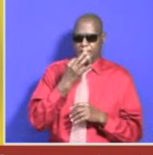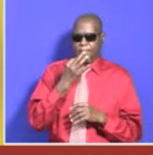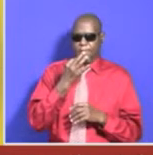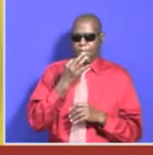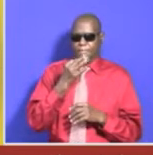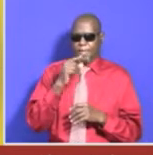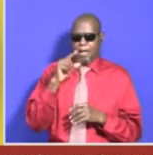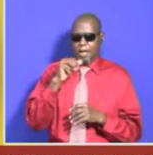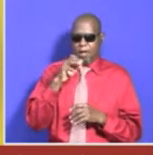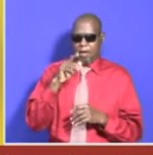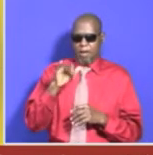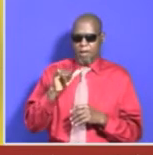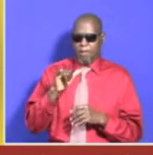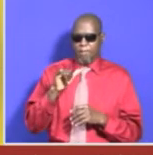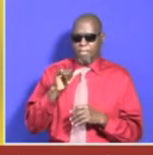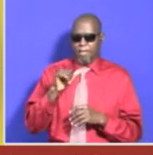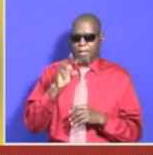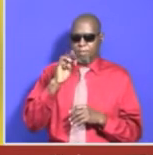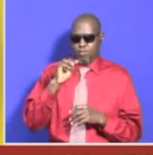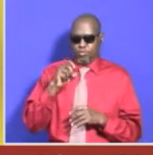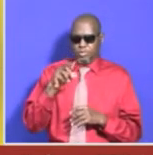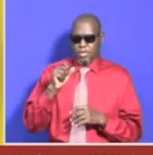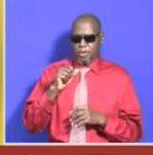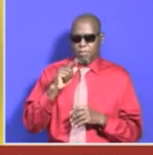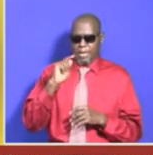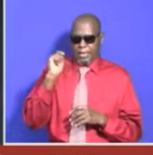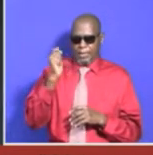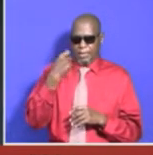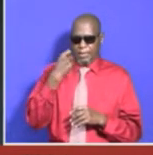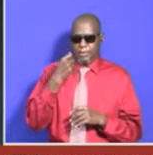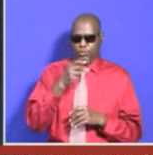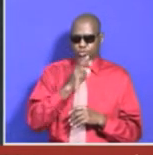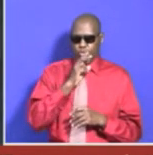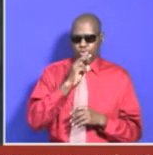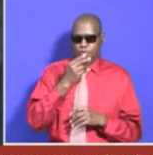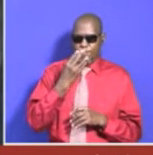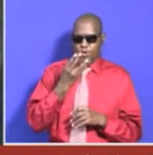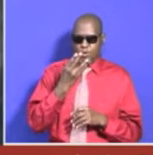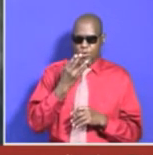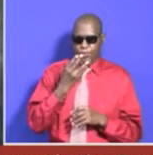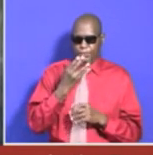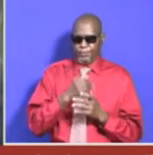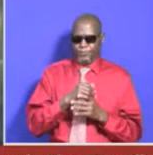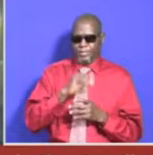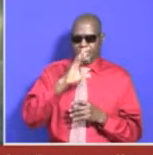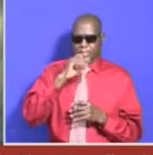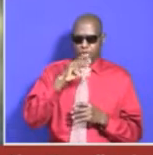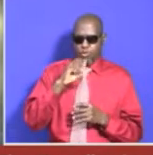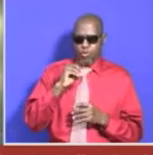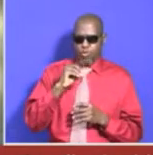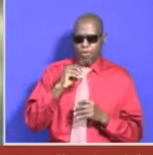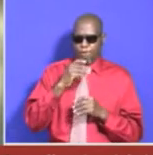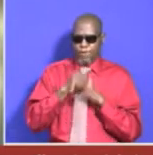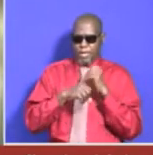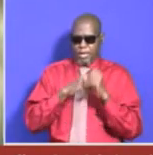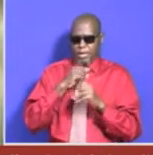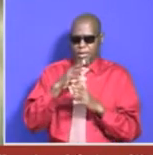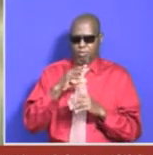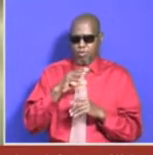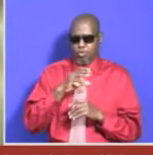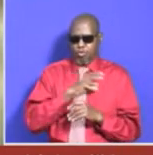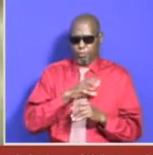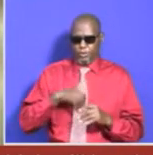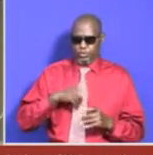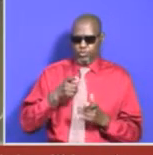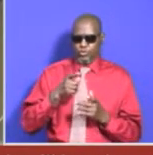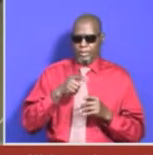of Kenya, Thursday, April 14, 2024, where Timothy Owase, the CEO for the Kenya Film Commission, was the chief guest.